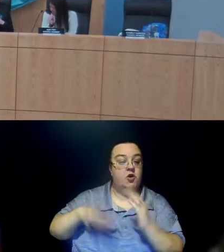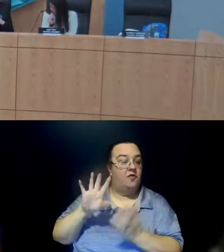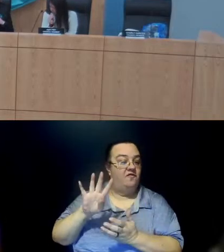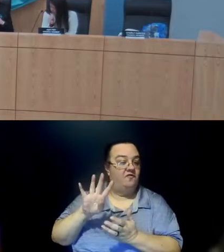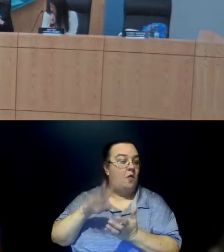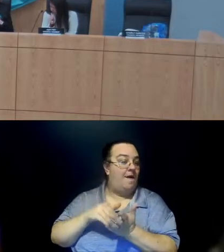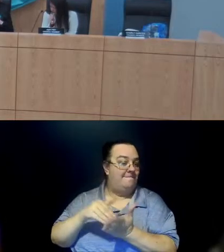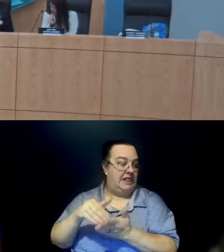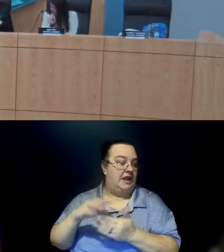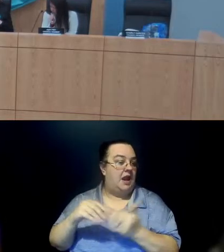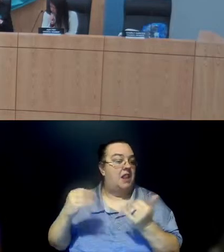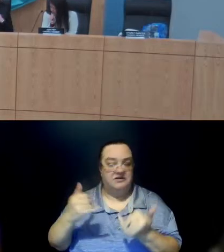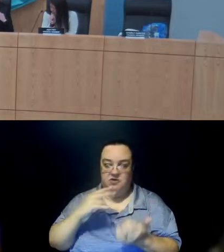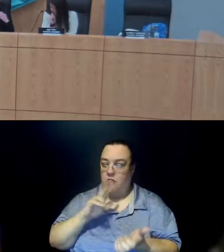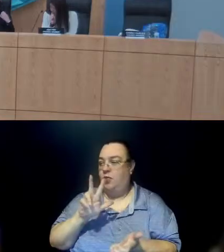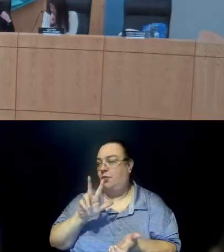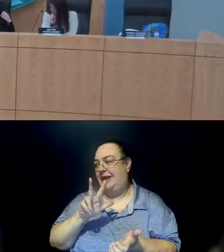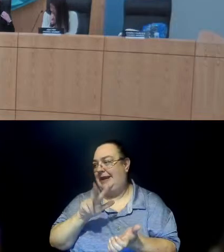now.